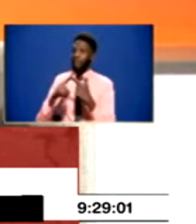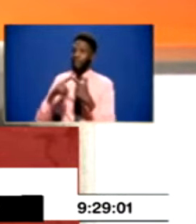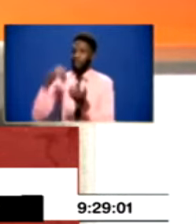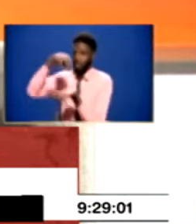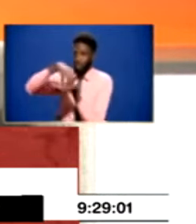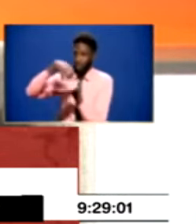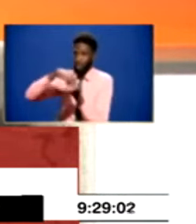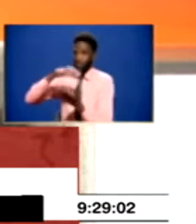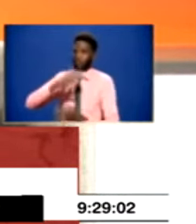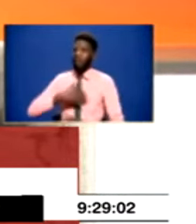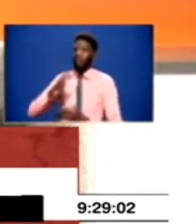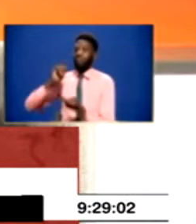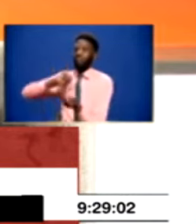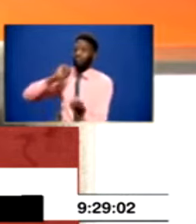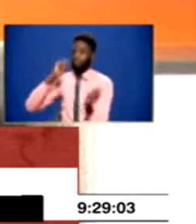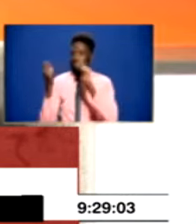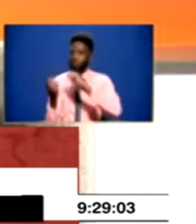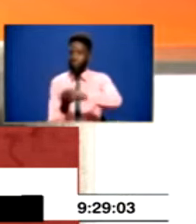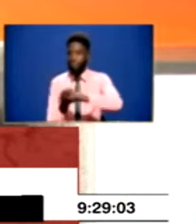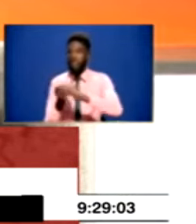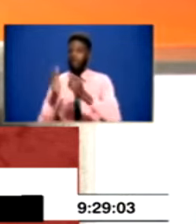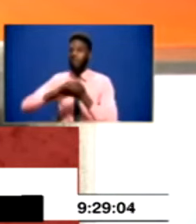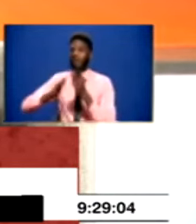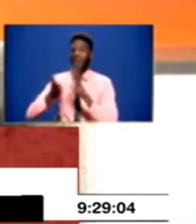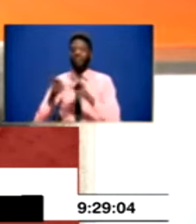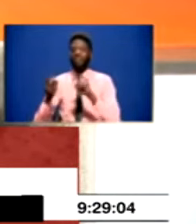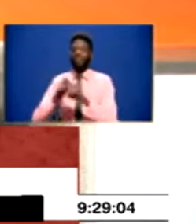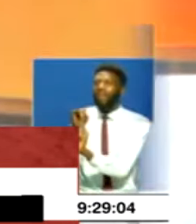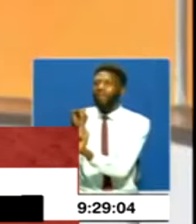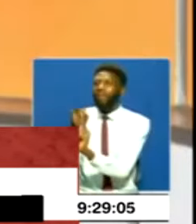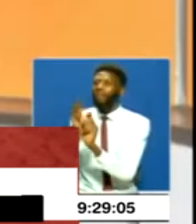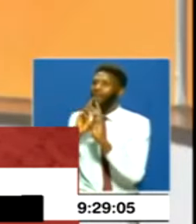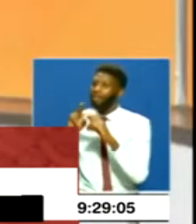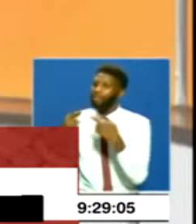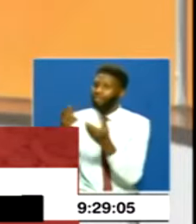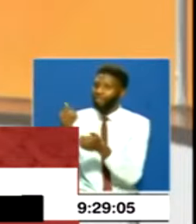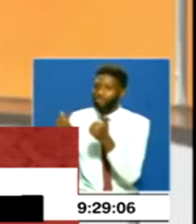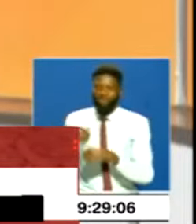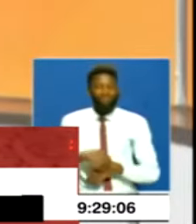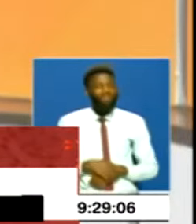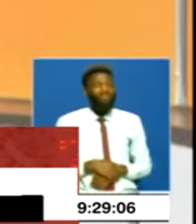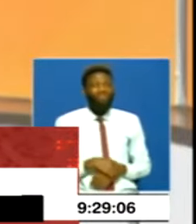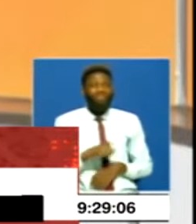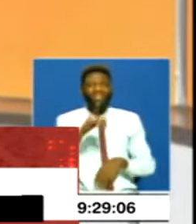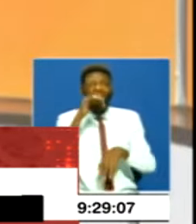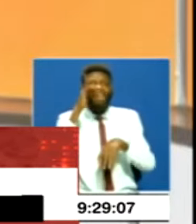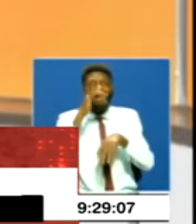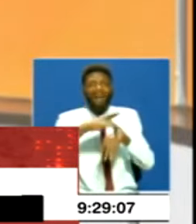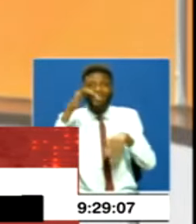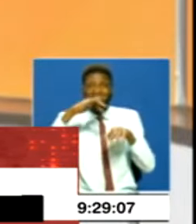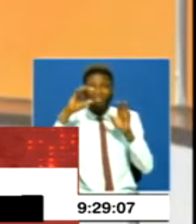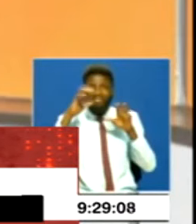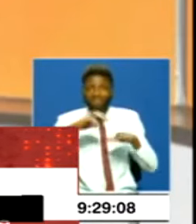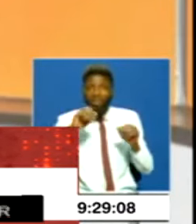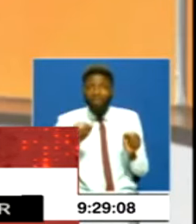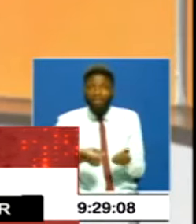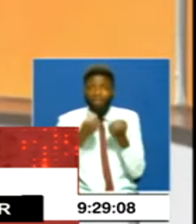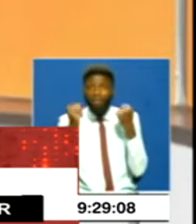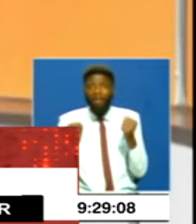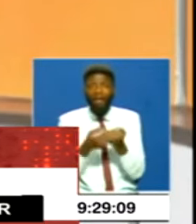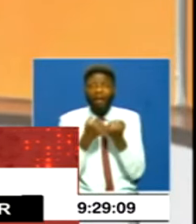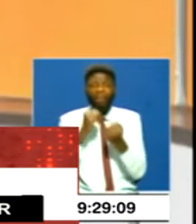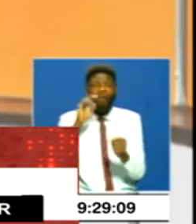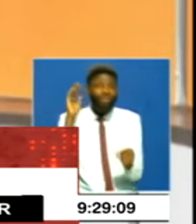changed to one of Secretary General of the East African Community. Acid rain. See this quite a lot in developed